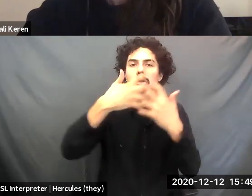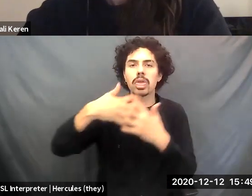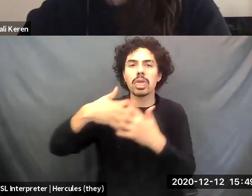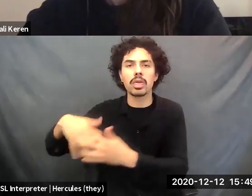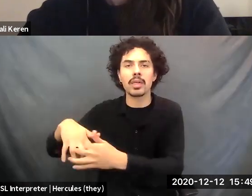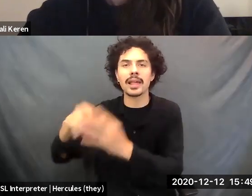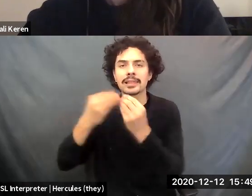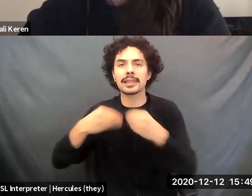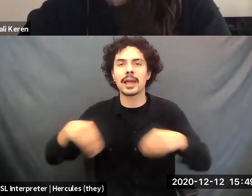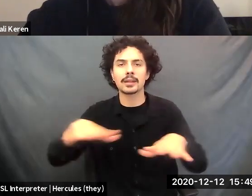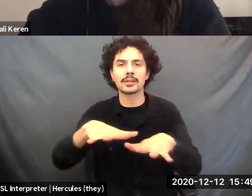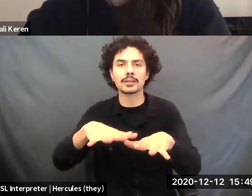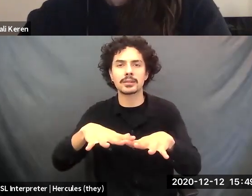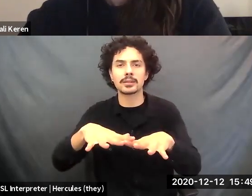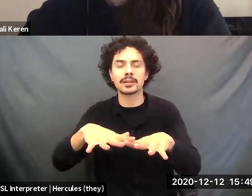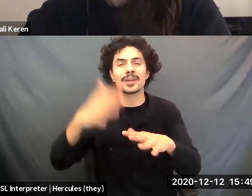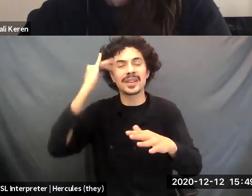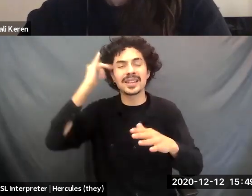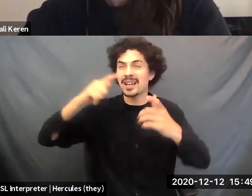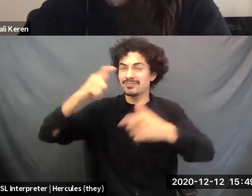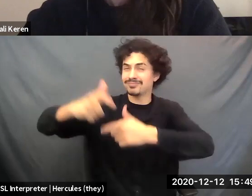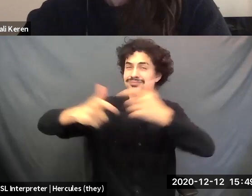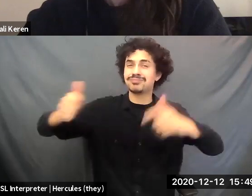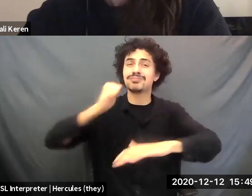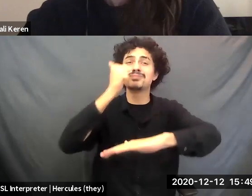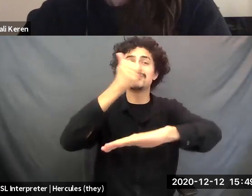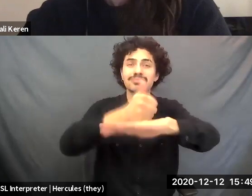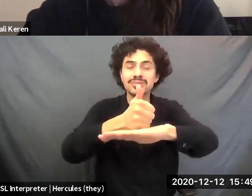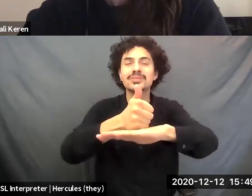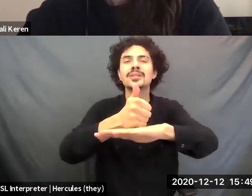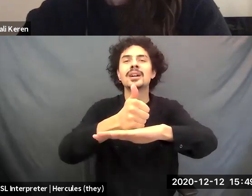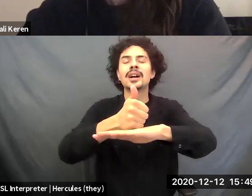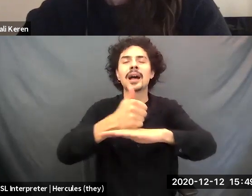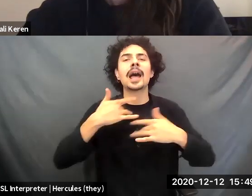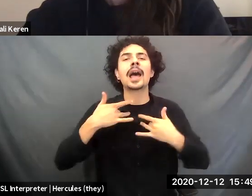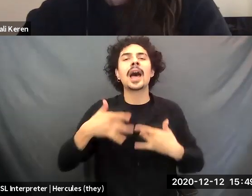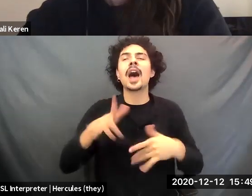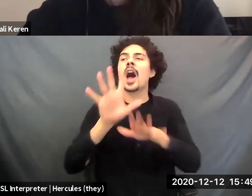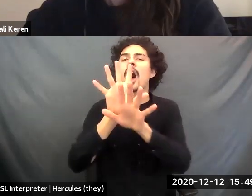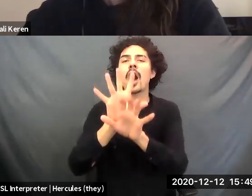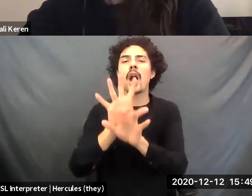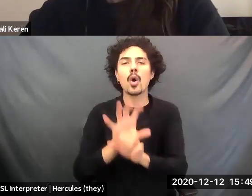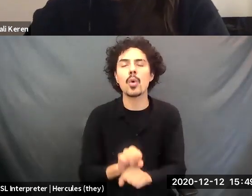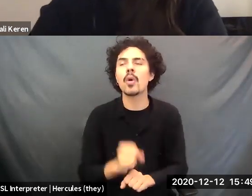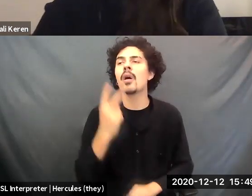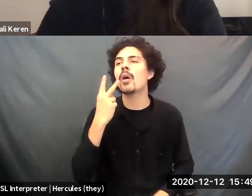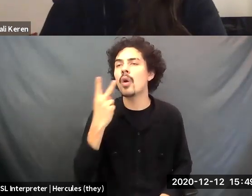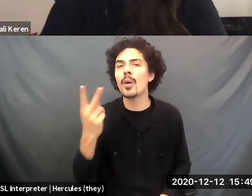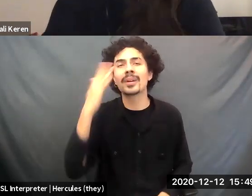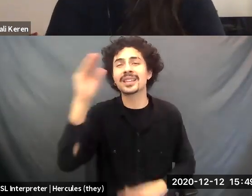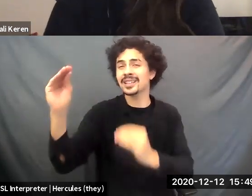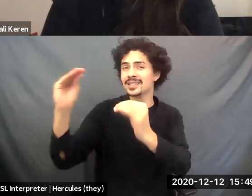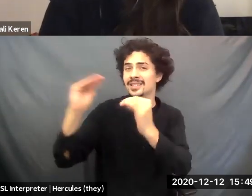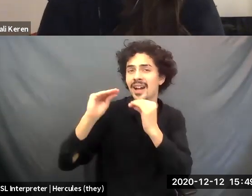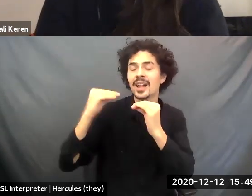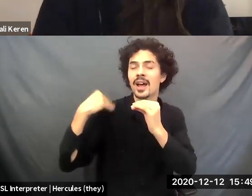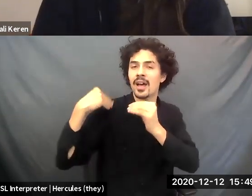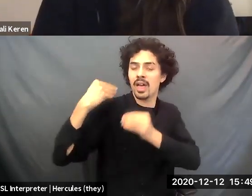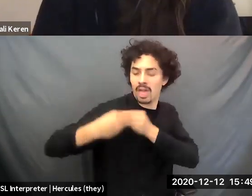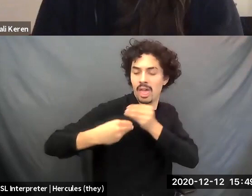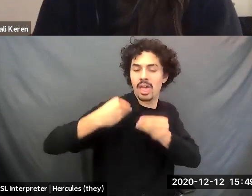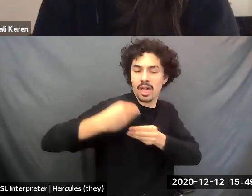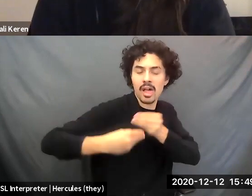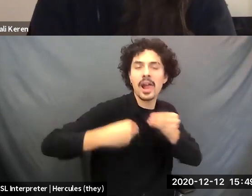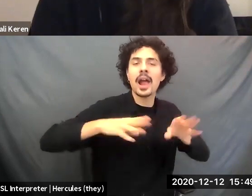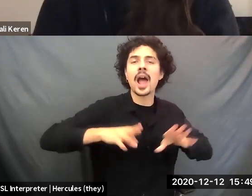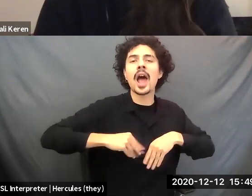which these monumental narratives become naturalized, become accepted in the way in which they're taught and passed down and kind of repeated.